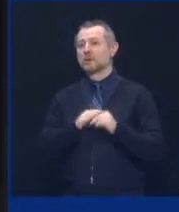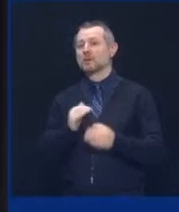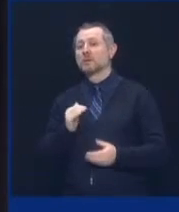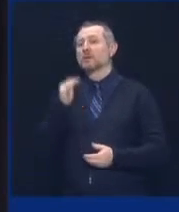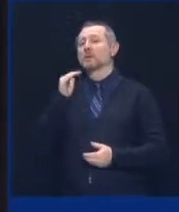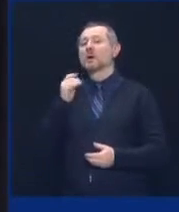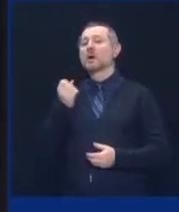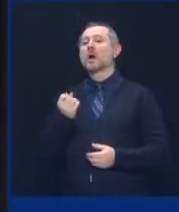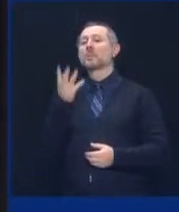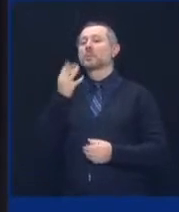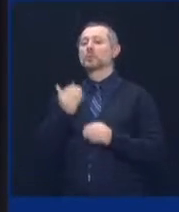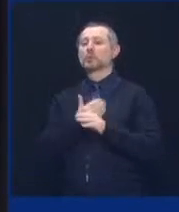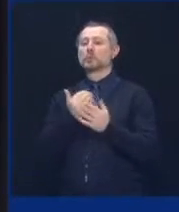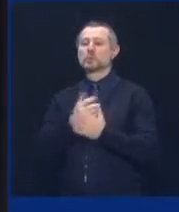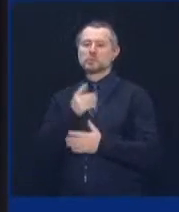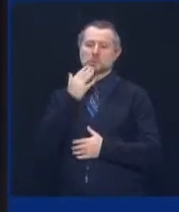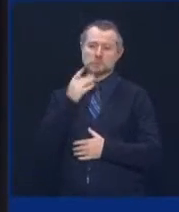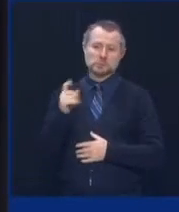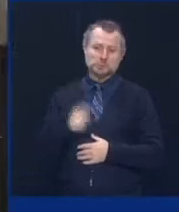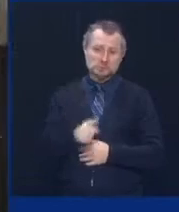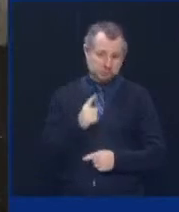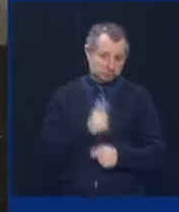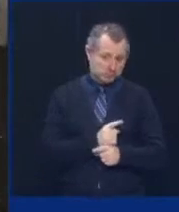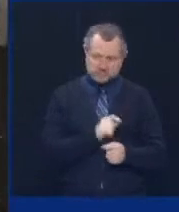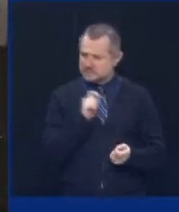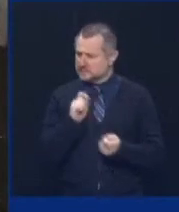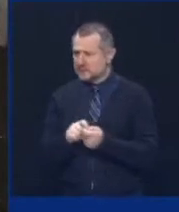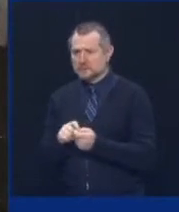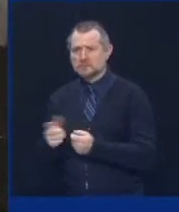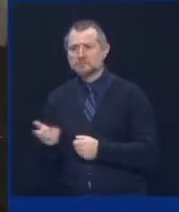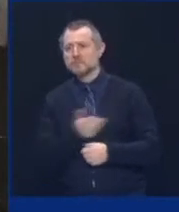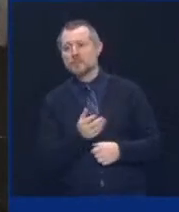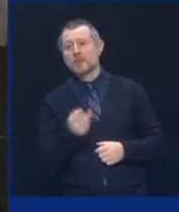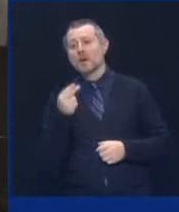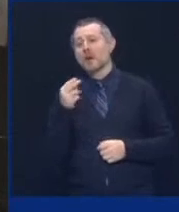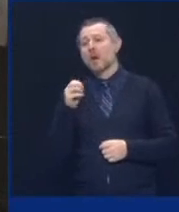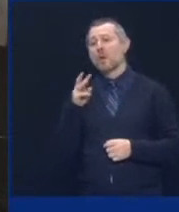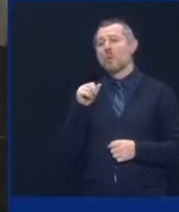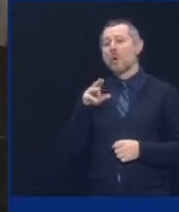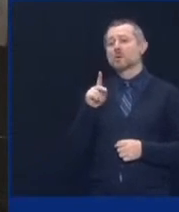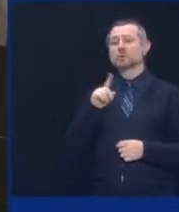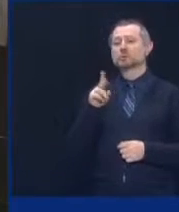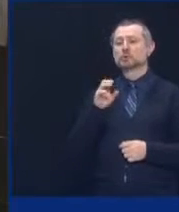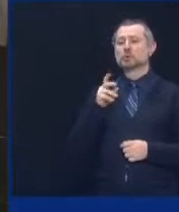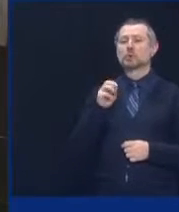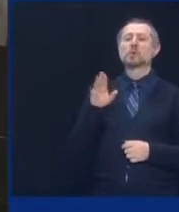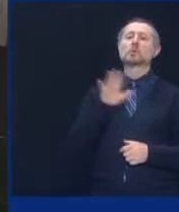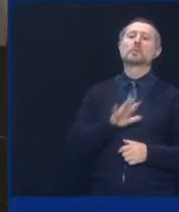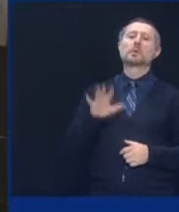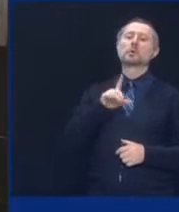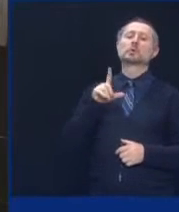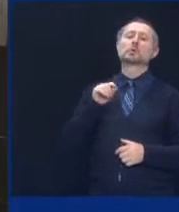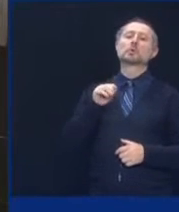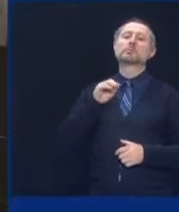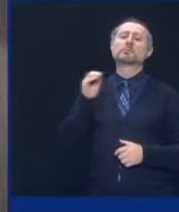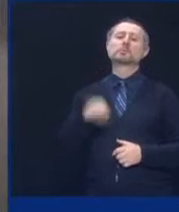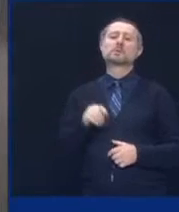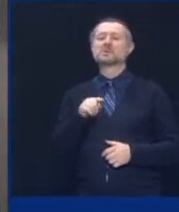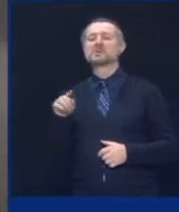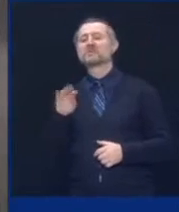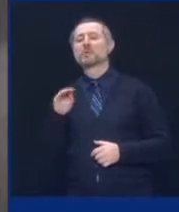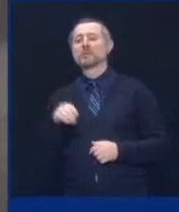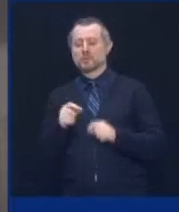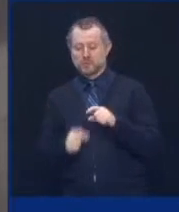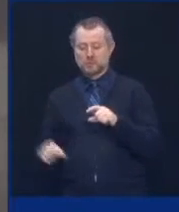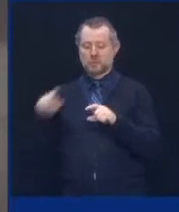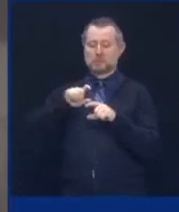question. Do we know, Howard? 20 to 40% more, and so it just depends on how much each person would get out of each vial, right? So some